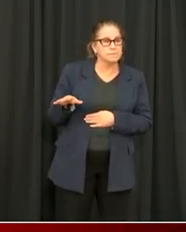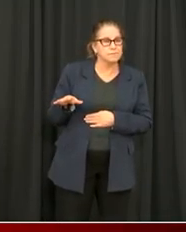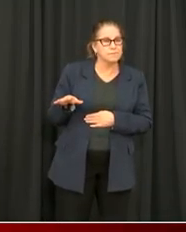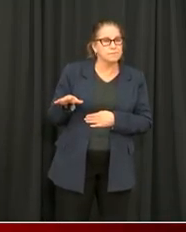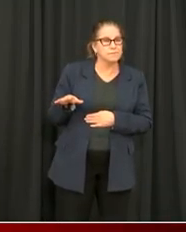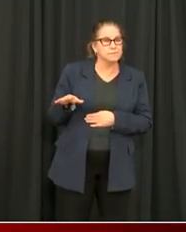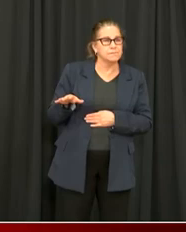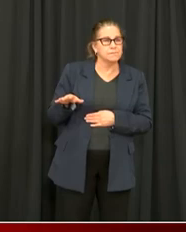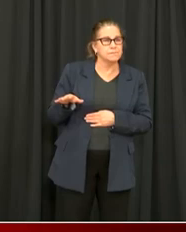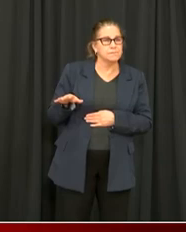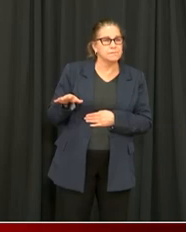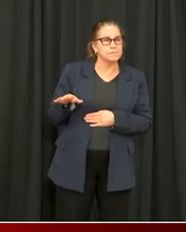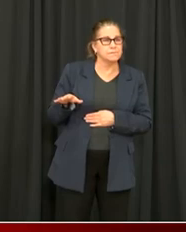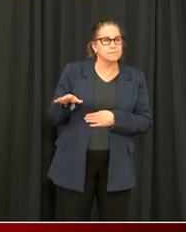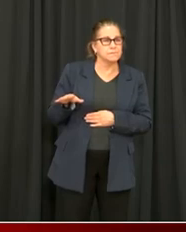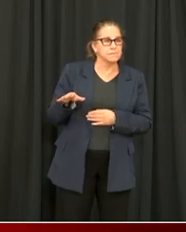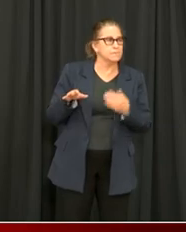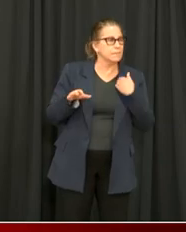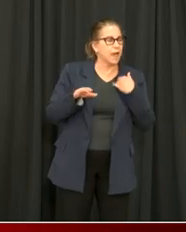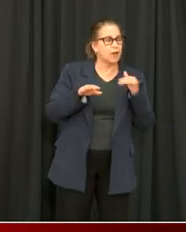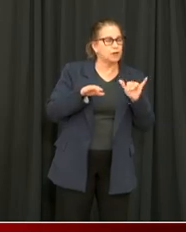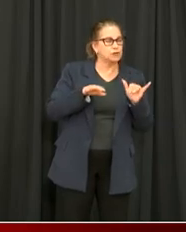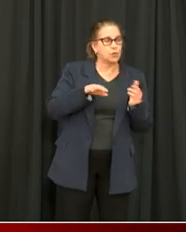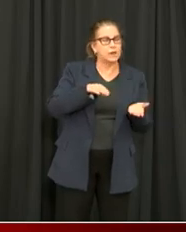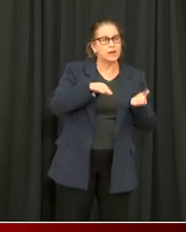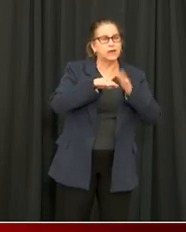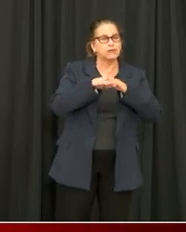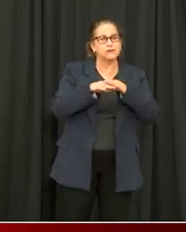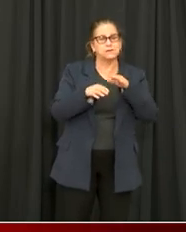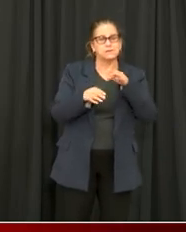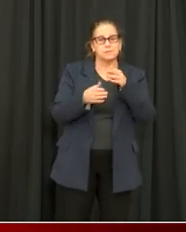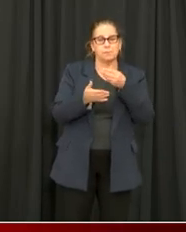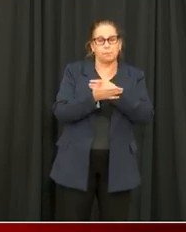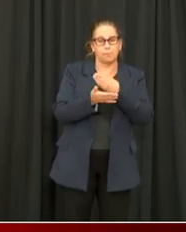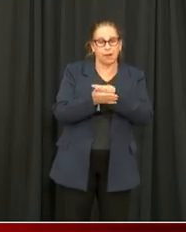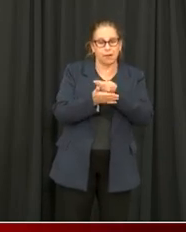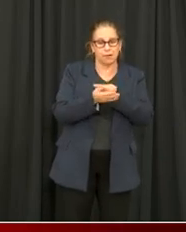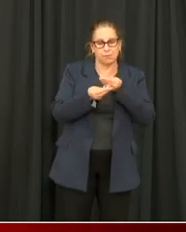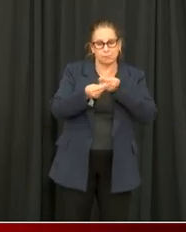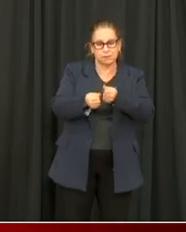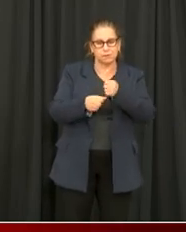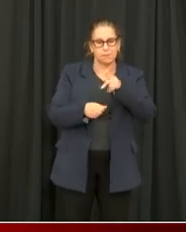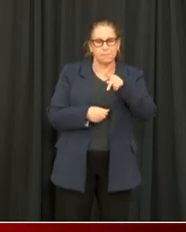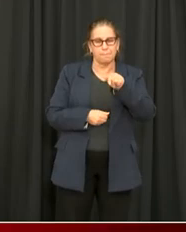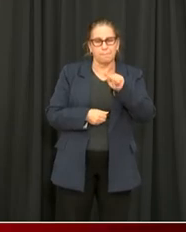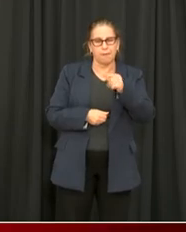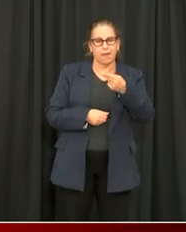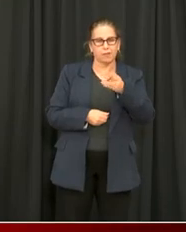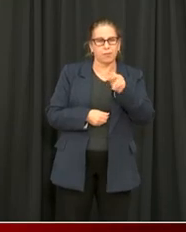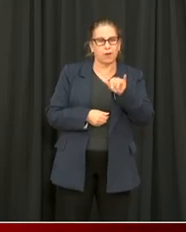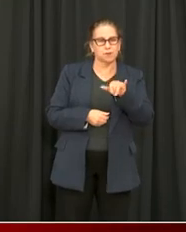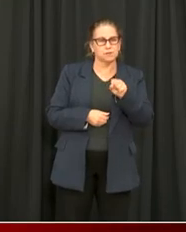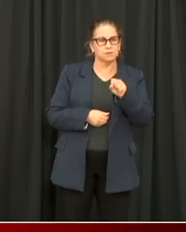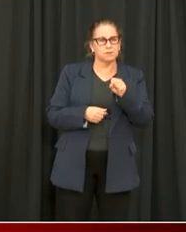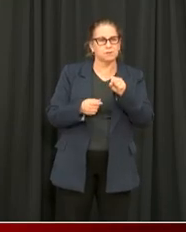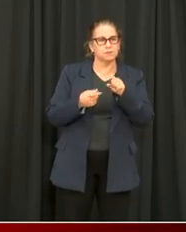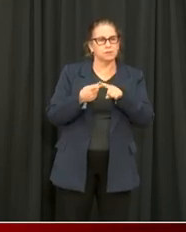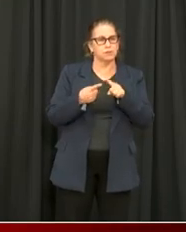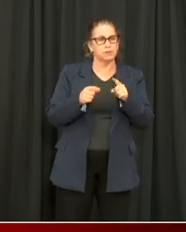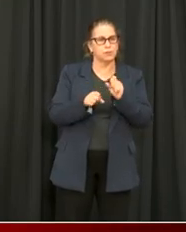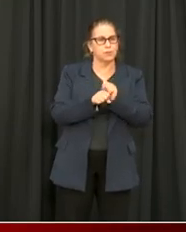which is part of our Office of Neighborhood Safety and Engagement, where we work with people who have